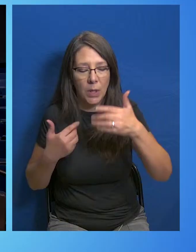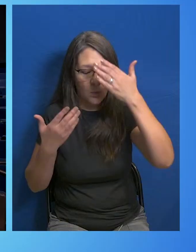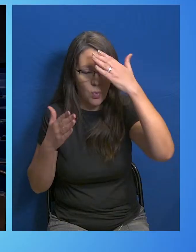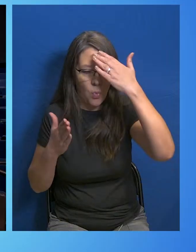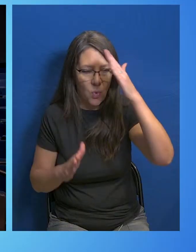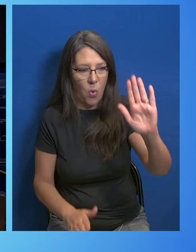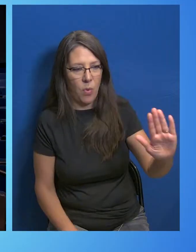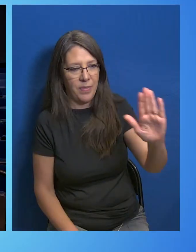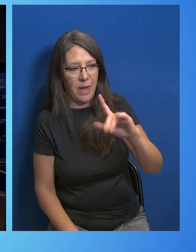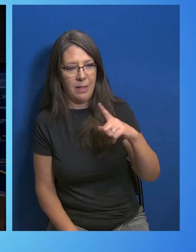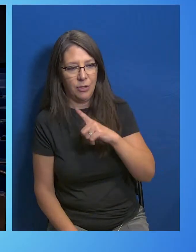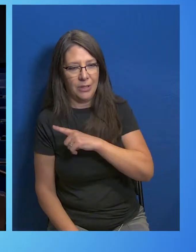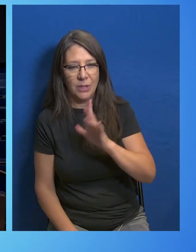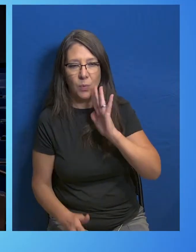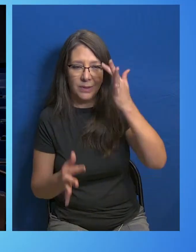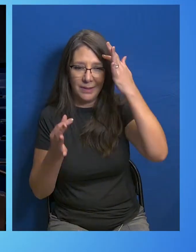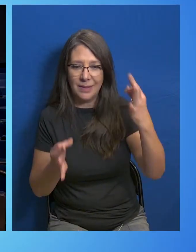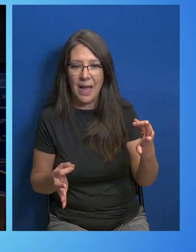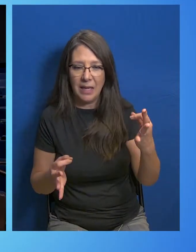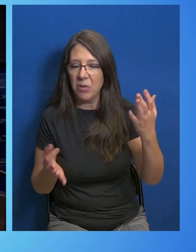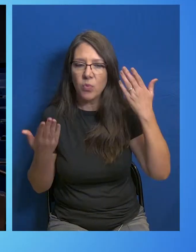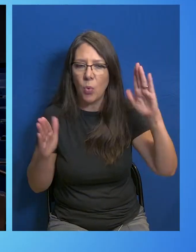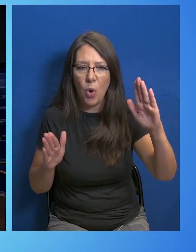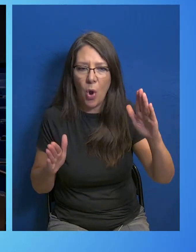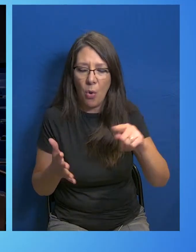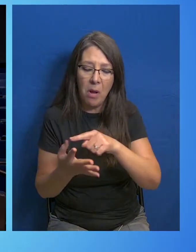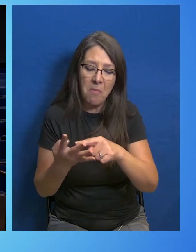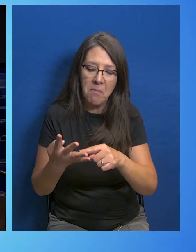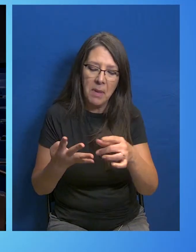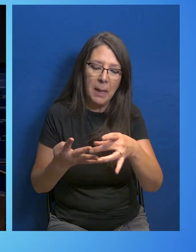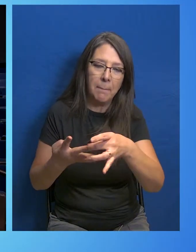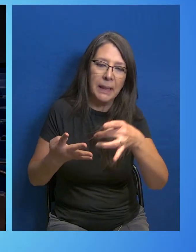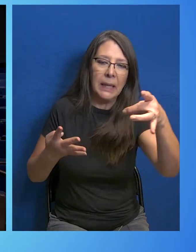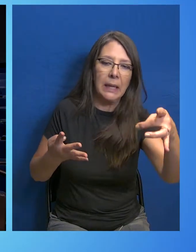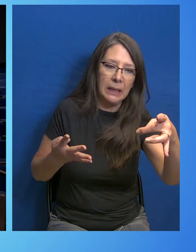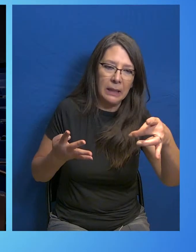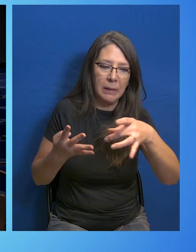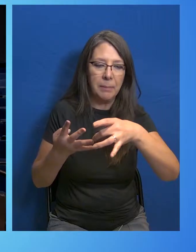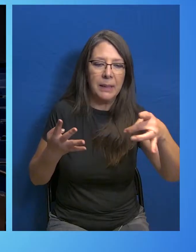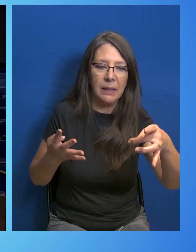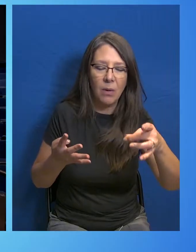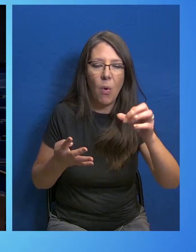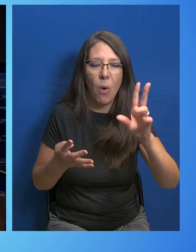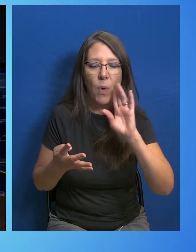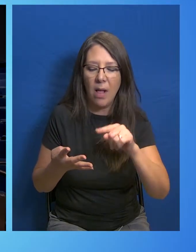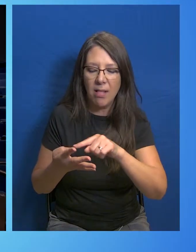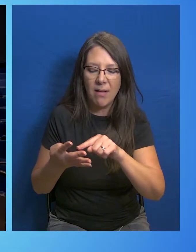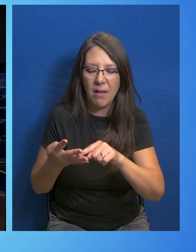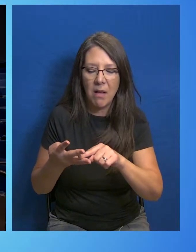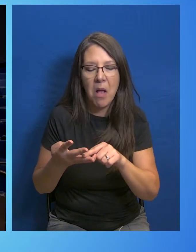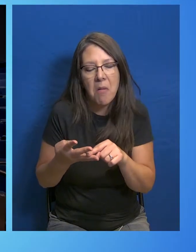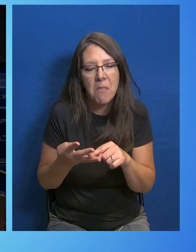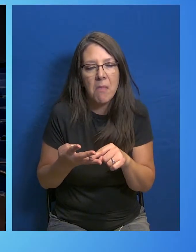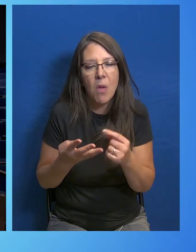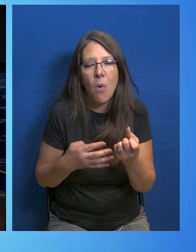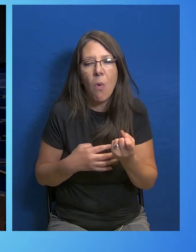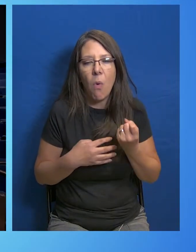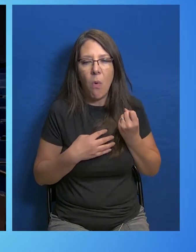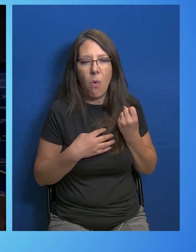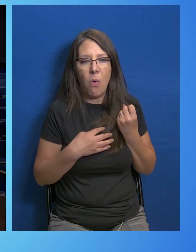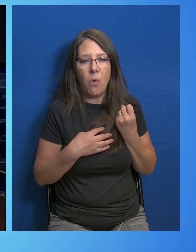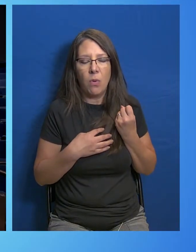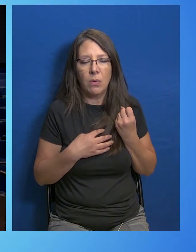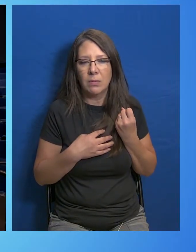forward versus what they're just going to sit on. And what I would hate is for